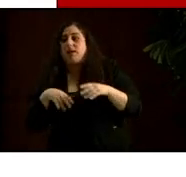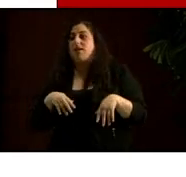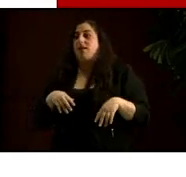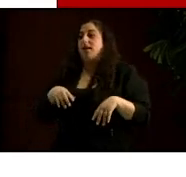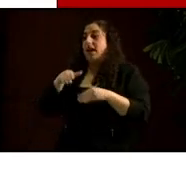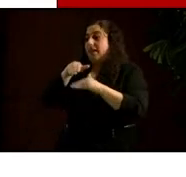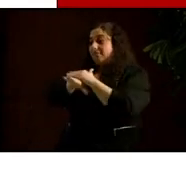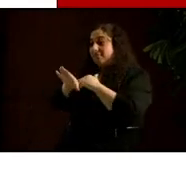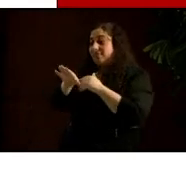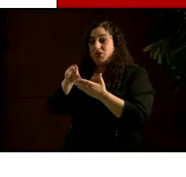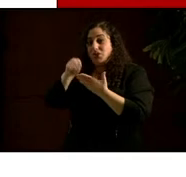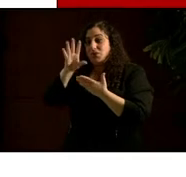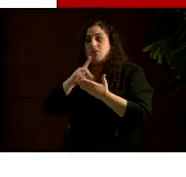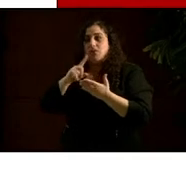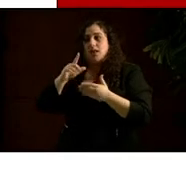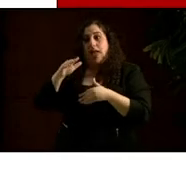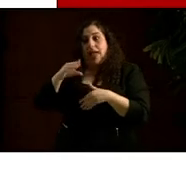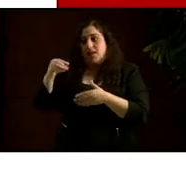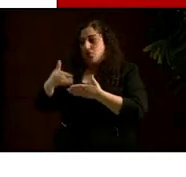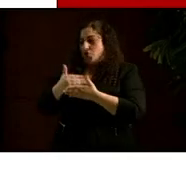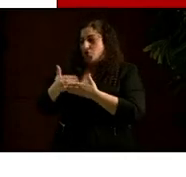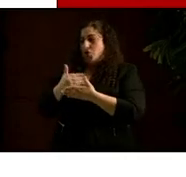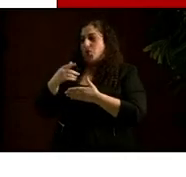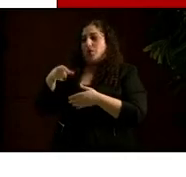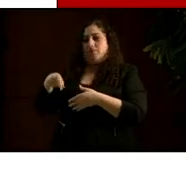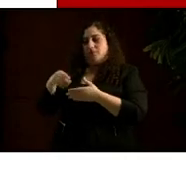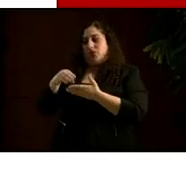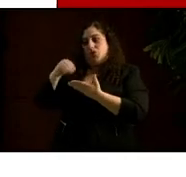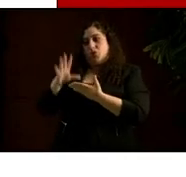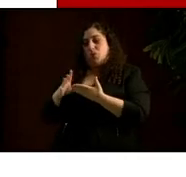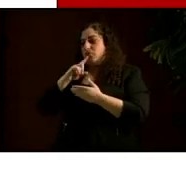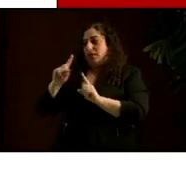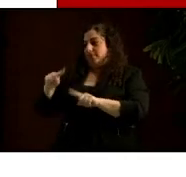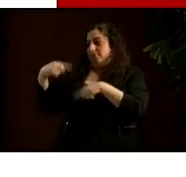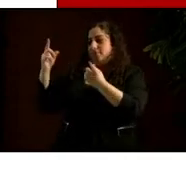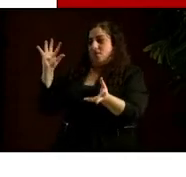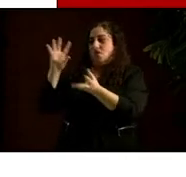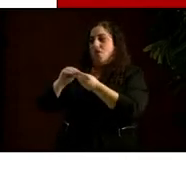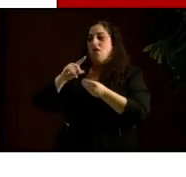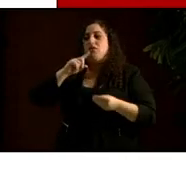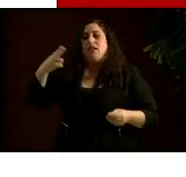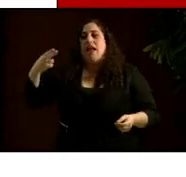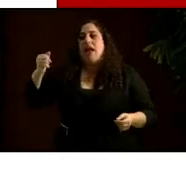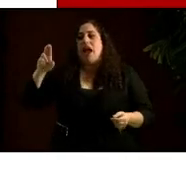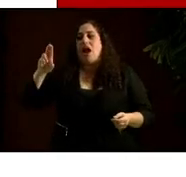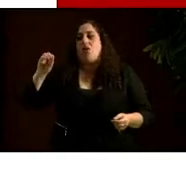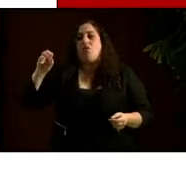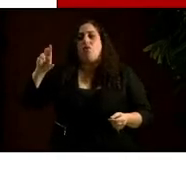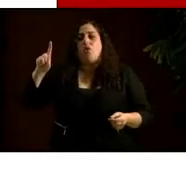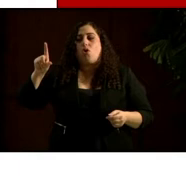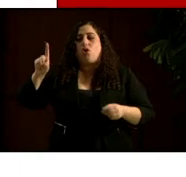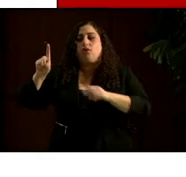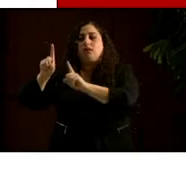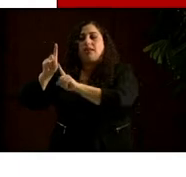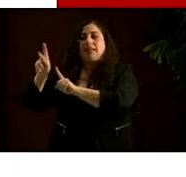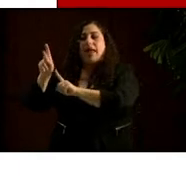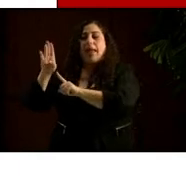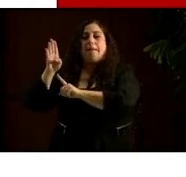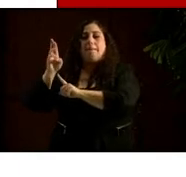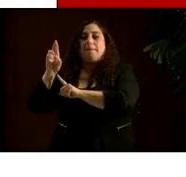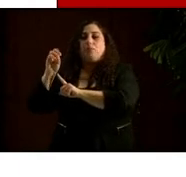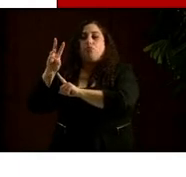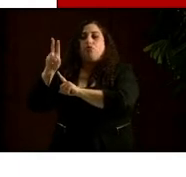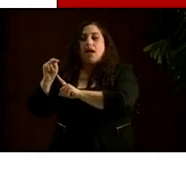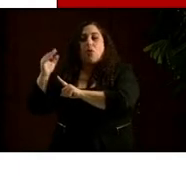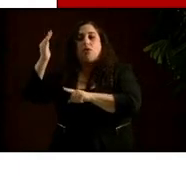year. Last year, Sharika launched the Harold K. Brown Knowledge, Education, and Empowerment Program to support Black students at SDSU,